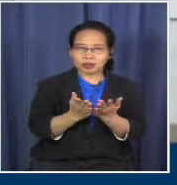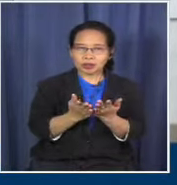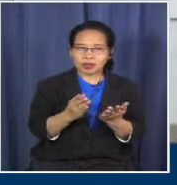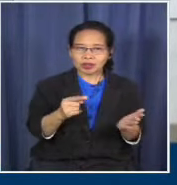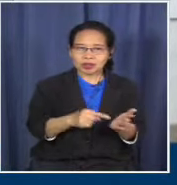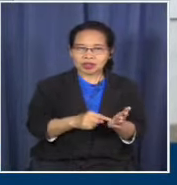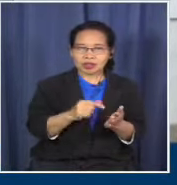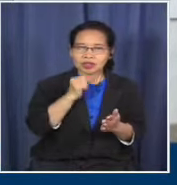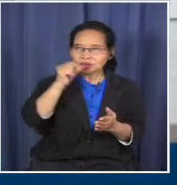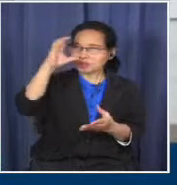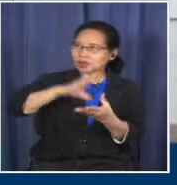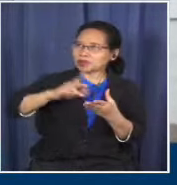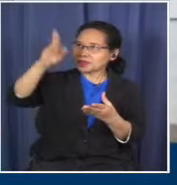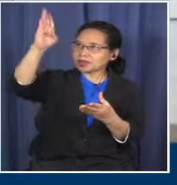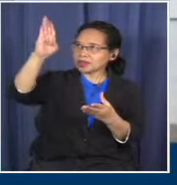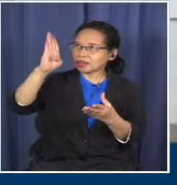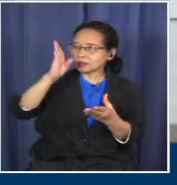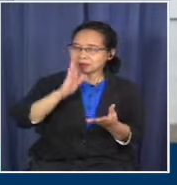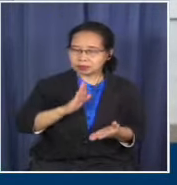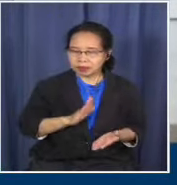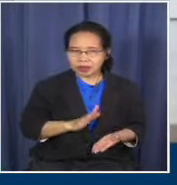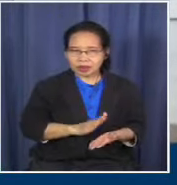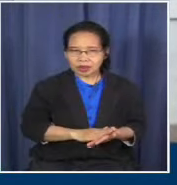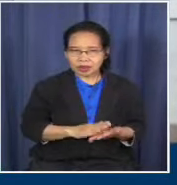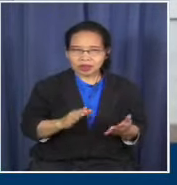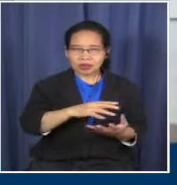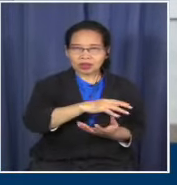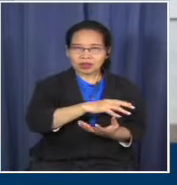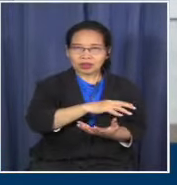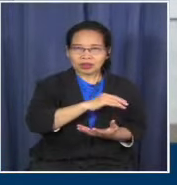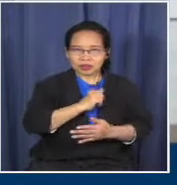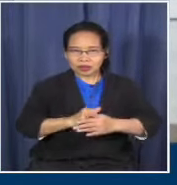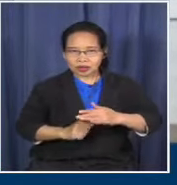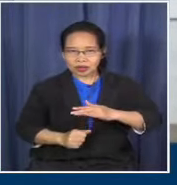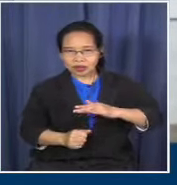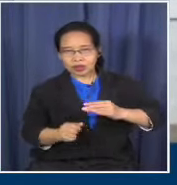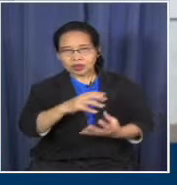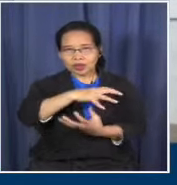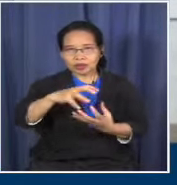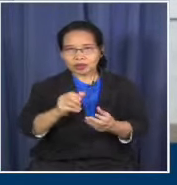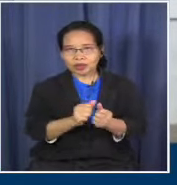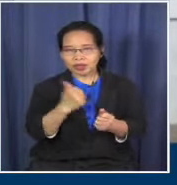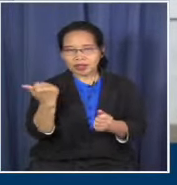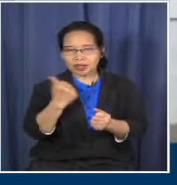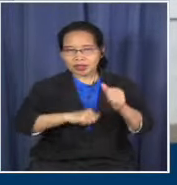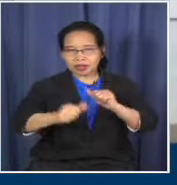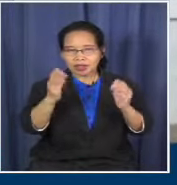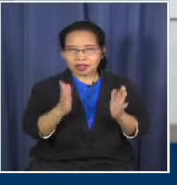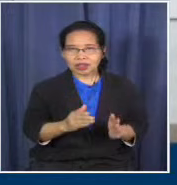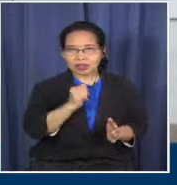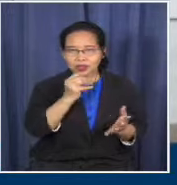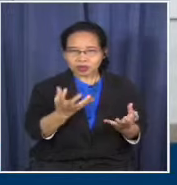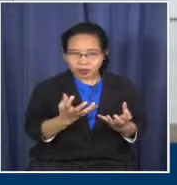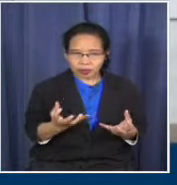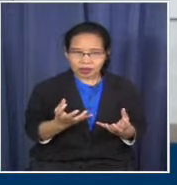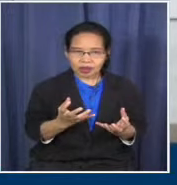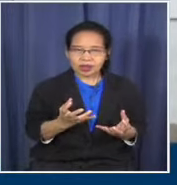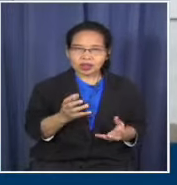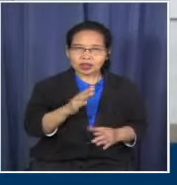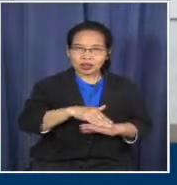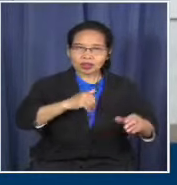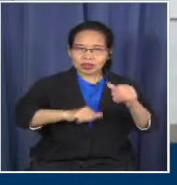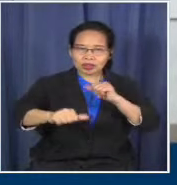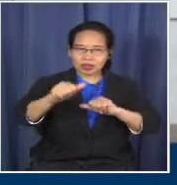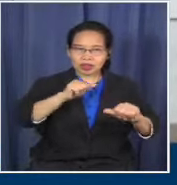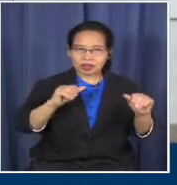They have their abominable way of destroying the Bible in connivance with other scientists, which I do